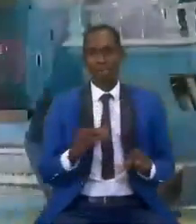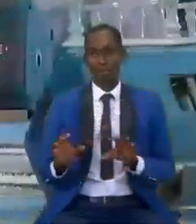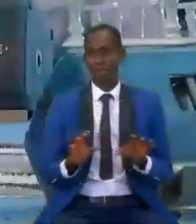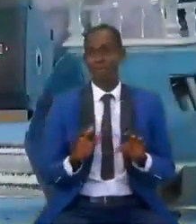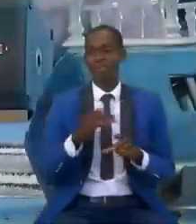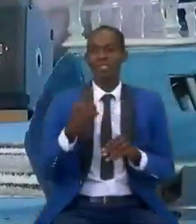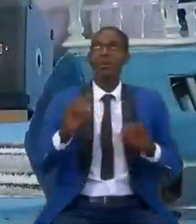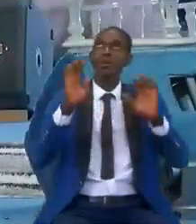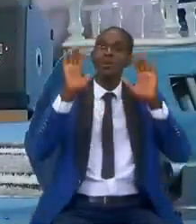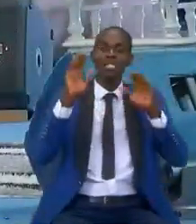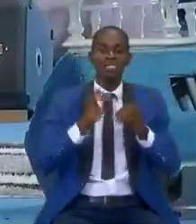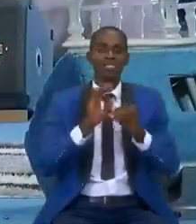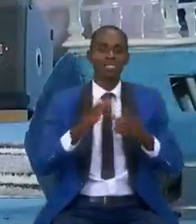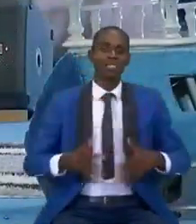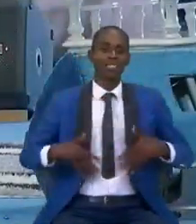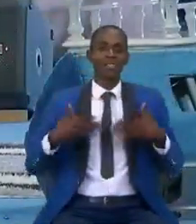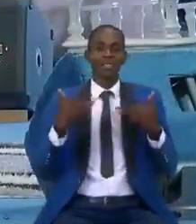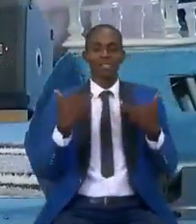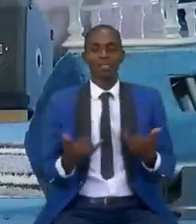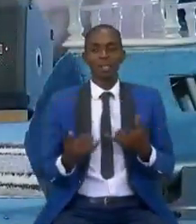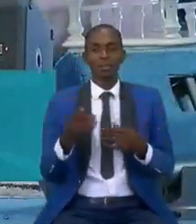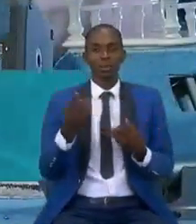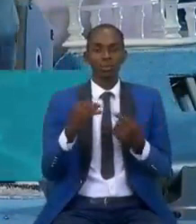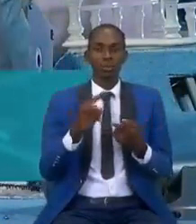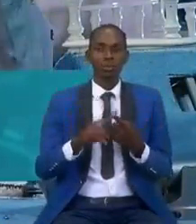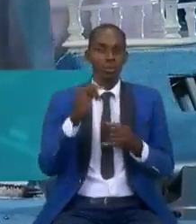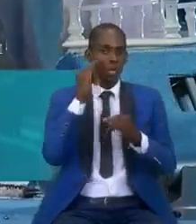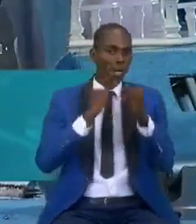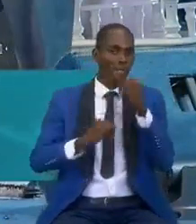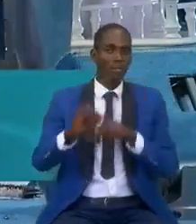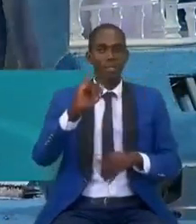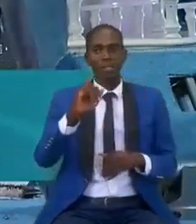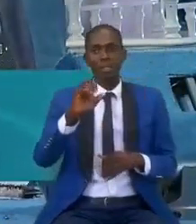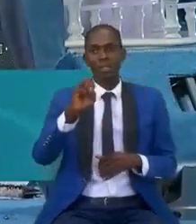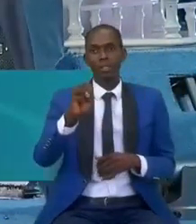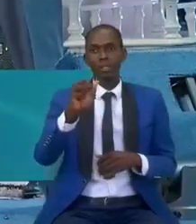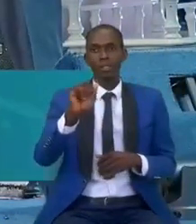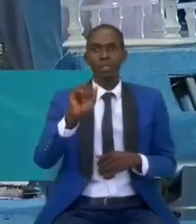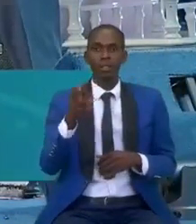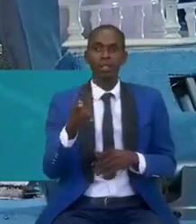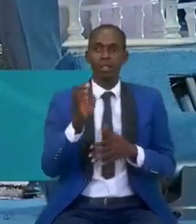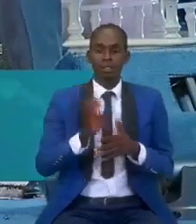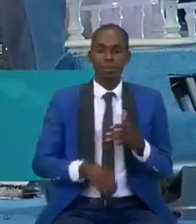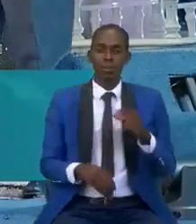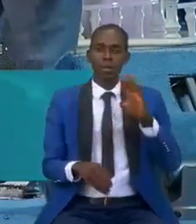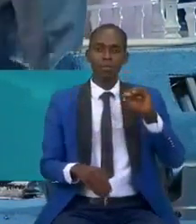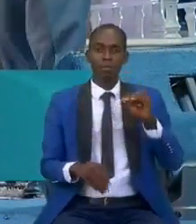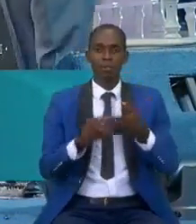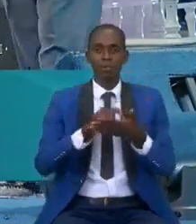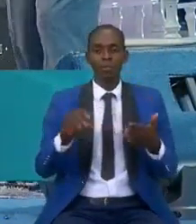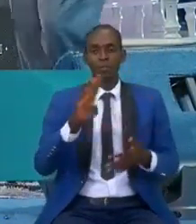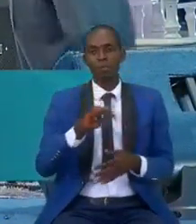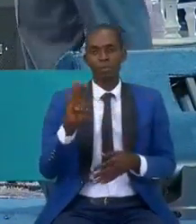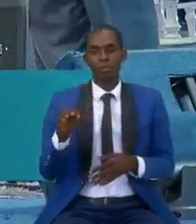chapter 14. I'm reading from verse 24. Isaiah chapter 14, verse 24. It says,